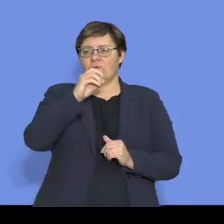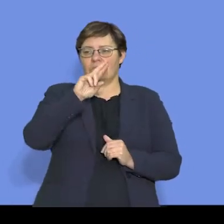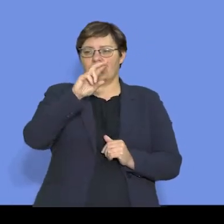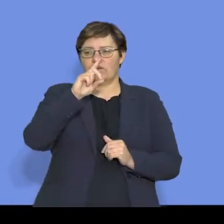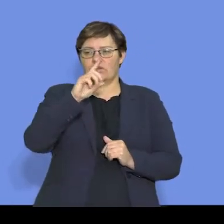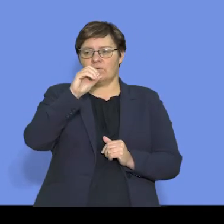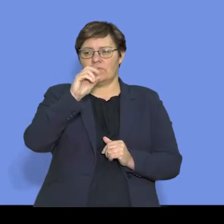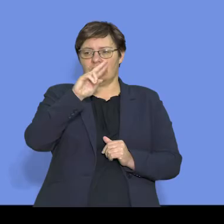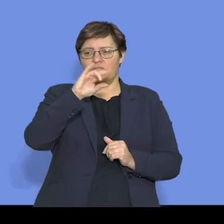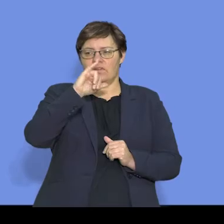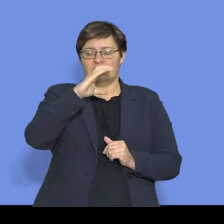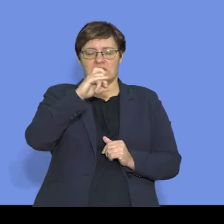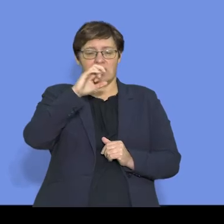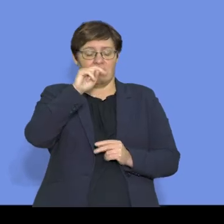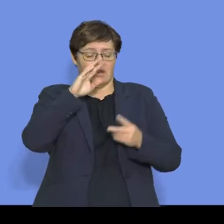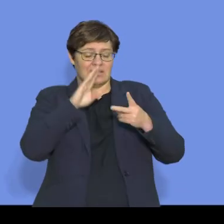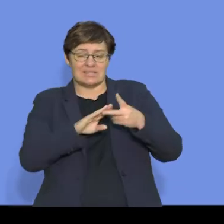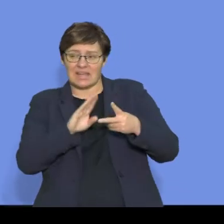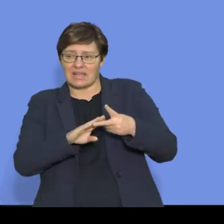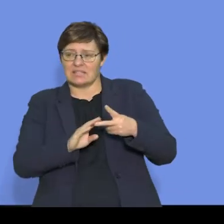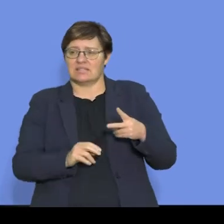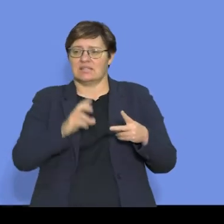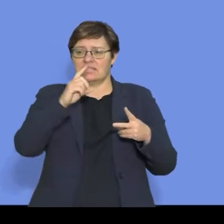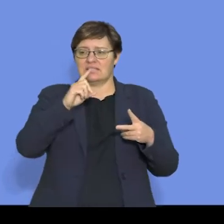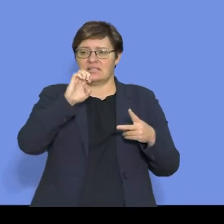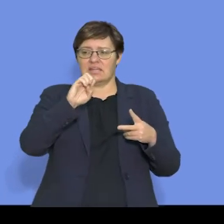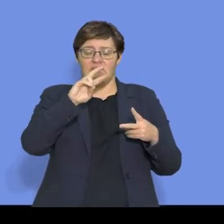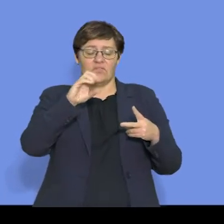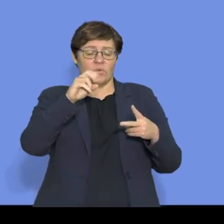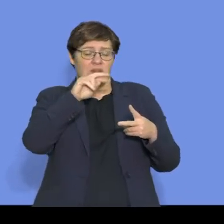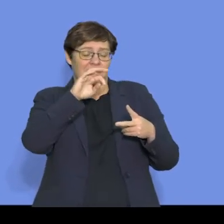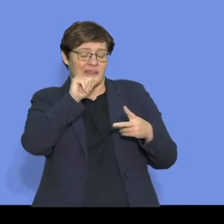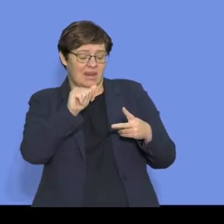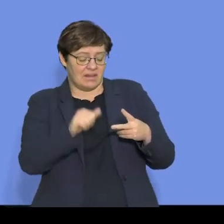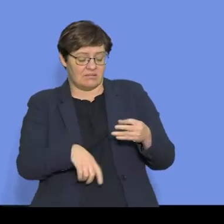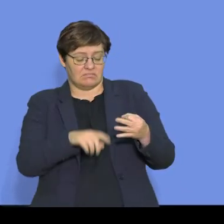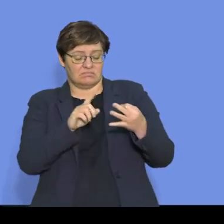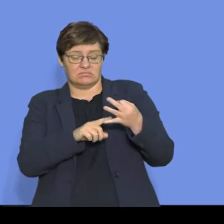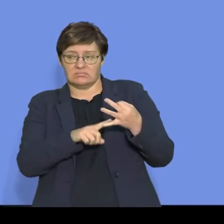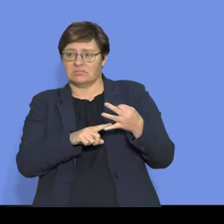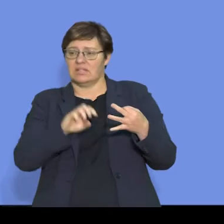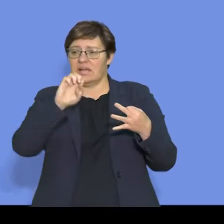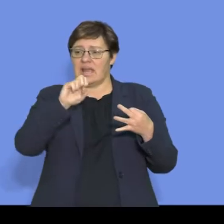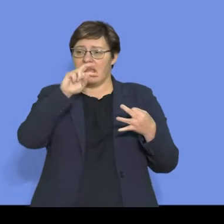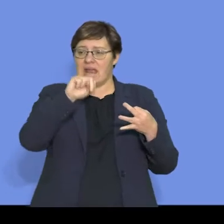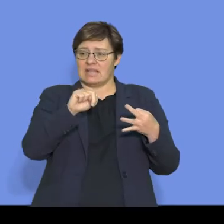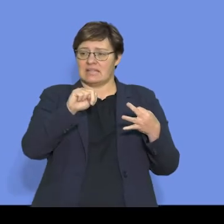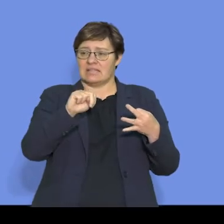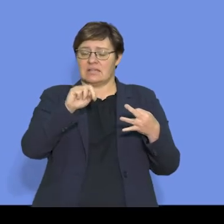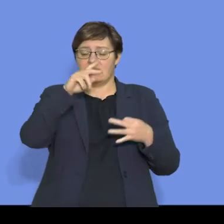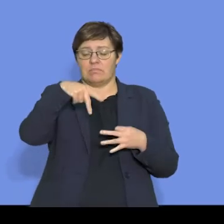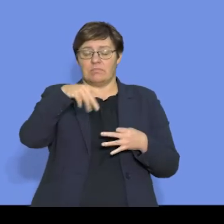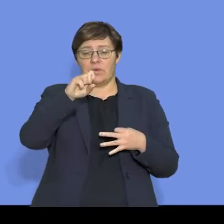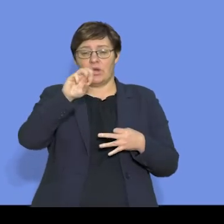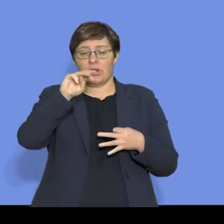its time, the Devonian period, when it occurred, the end Permian period. And remember,